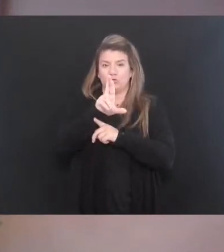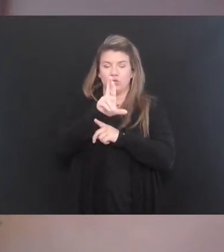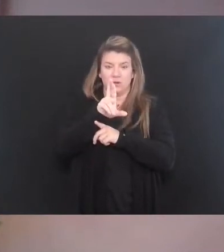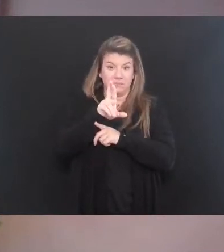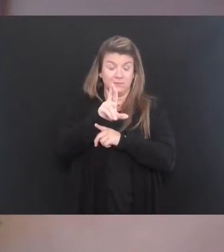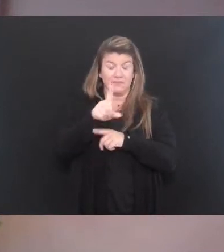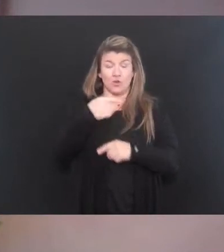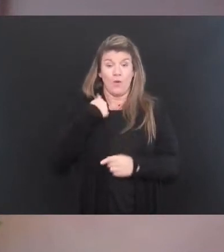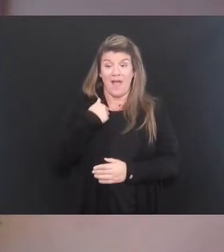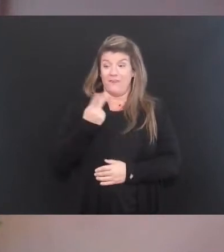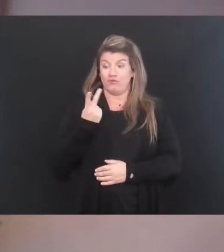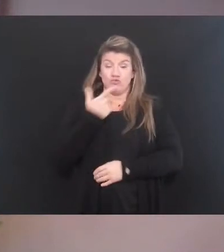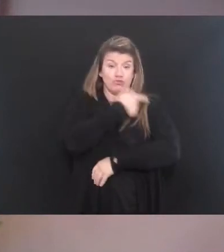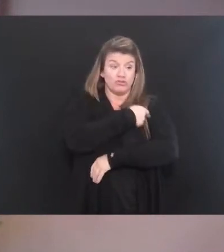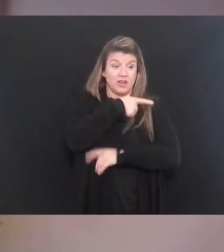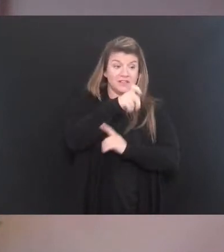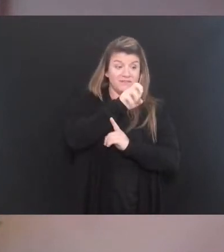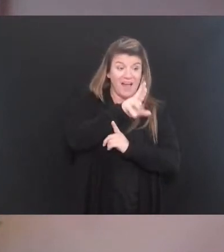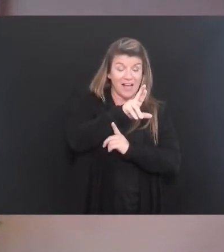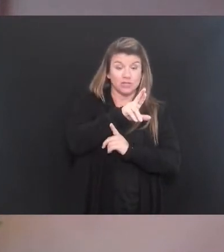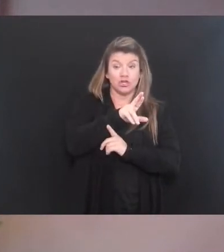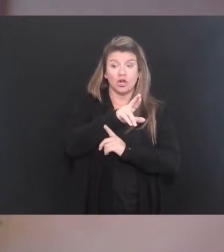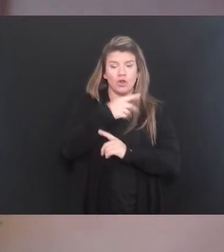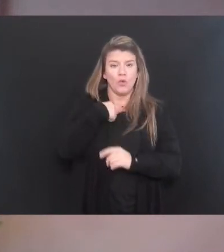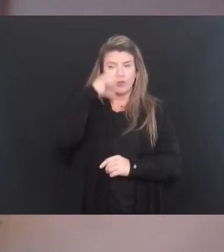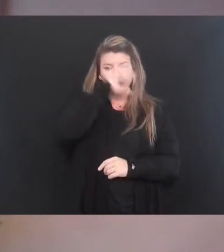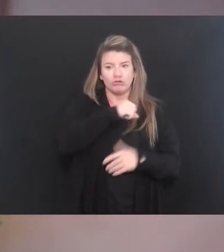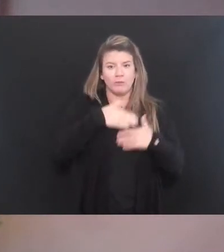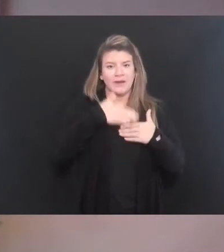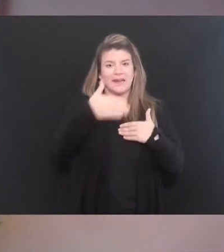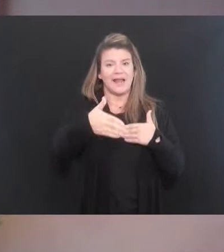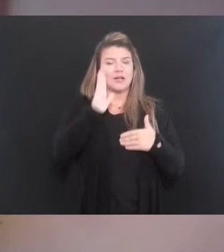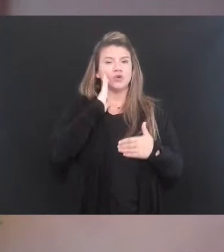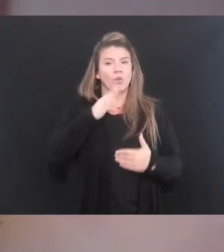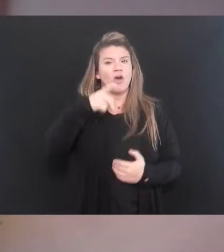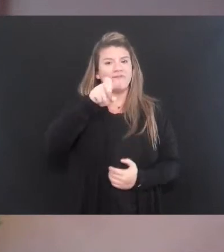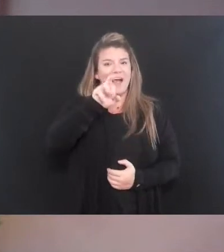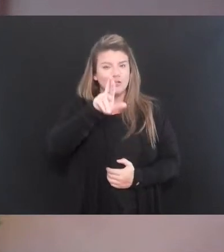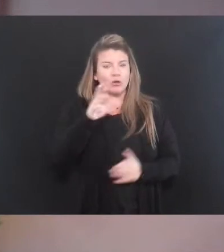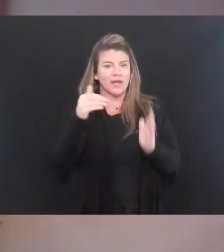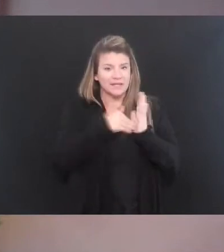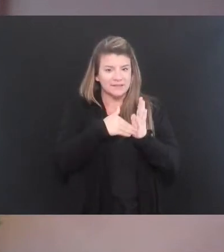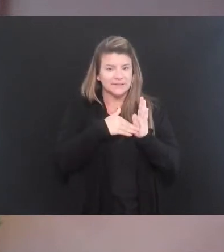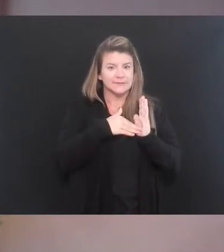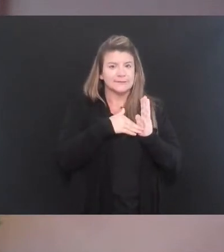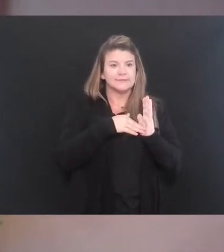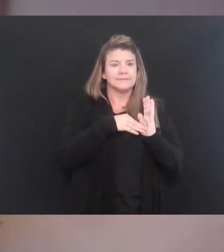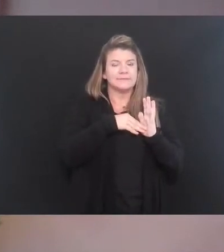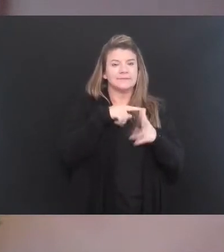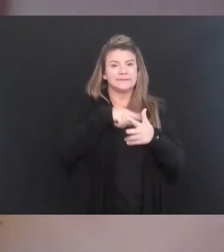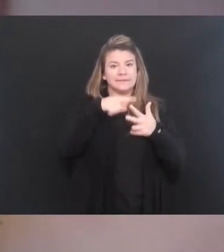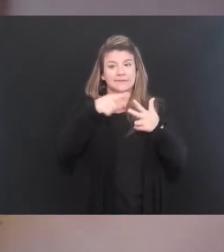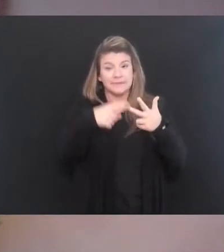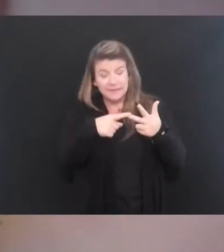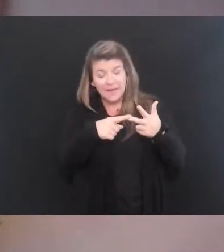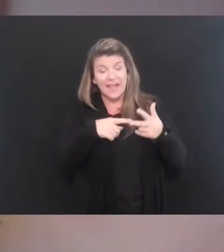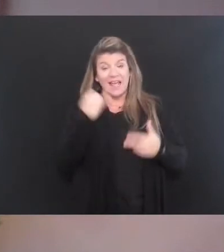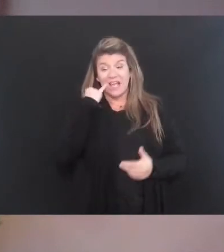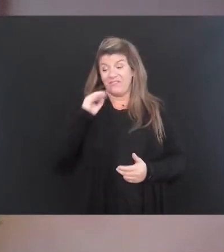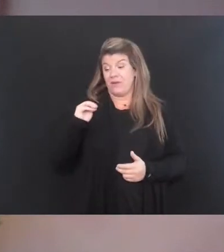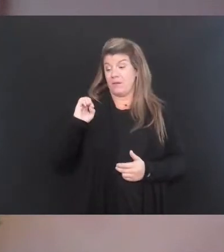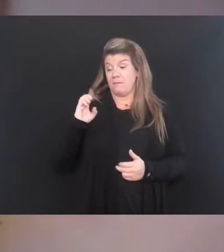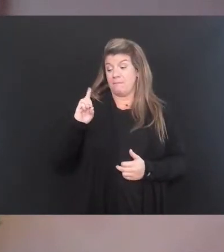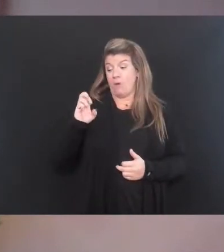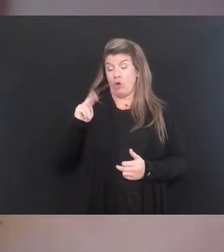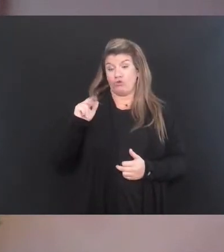gotten 2 shots of Pfizer, we presume the next shot will be a Pfizer vaccine. If you've had 2 shots of Moderna, the next shot